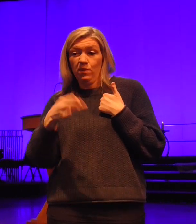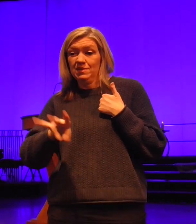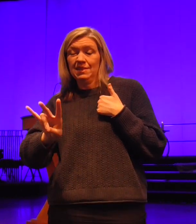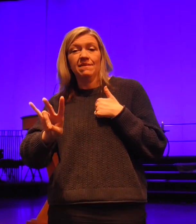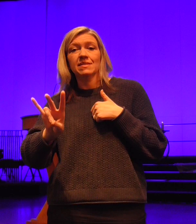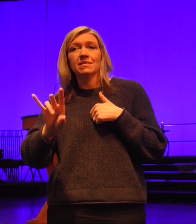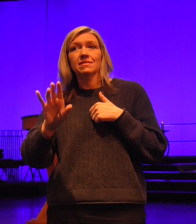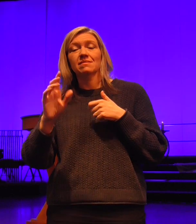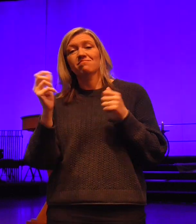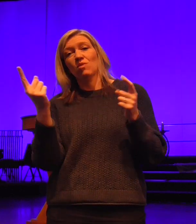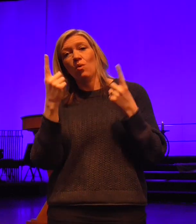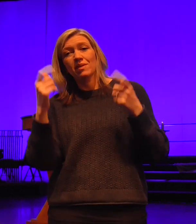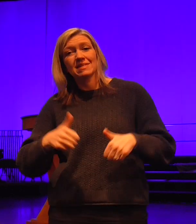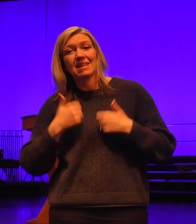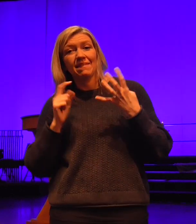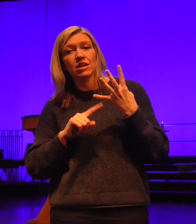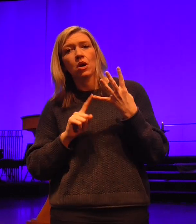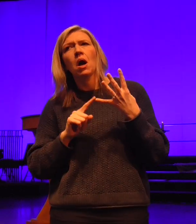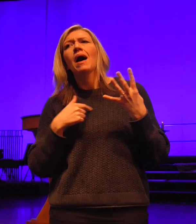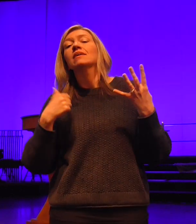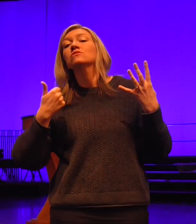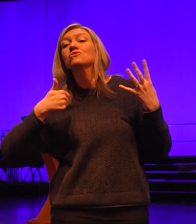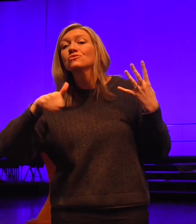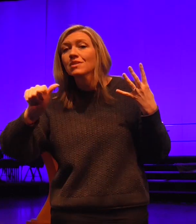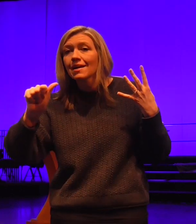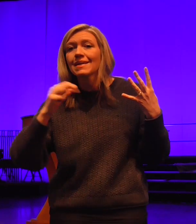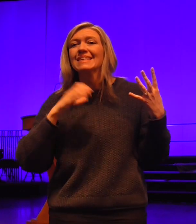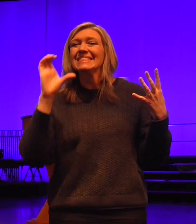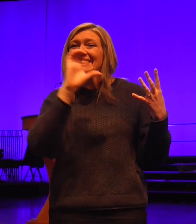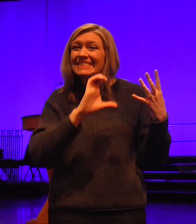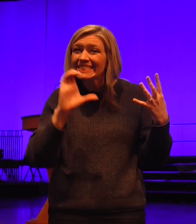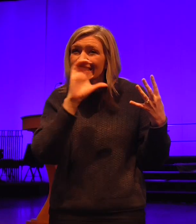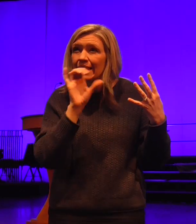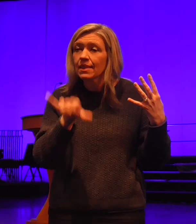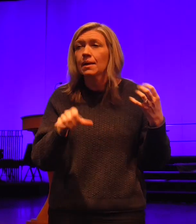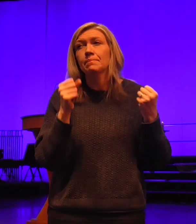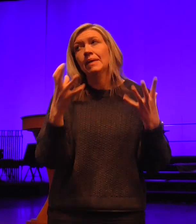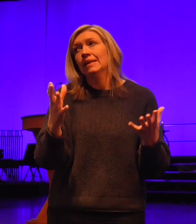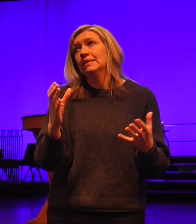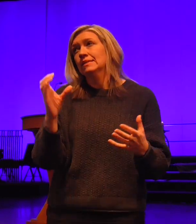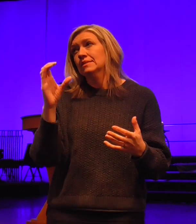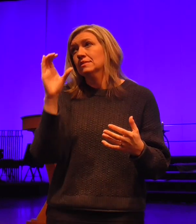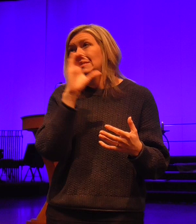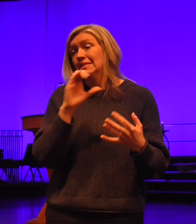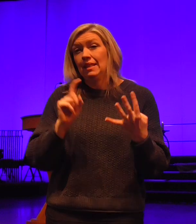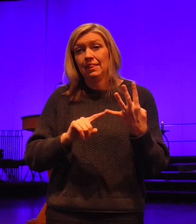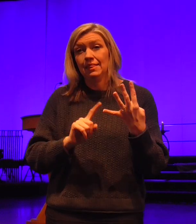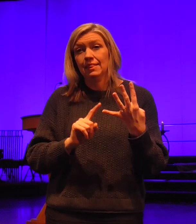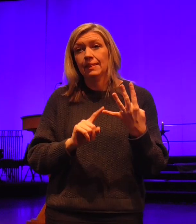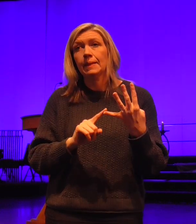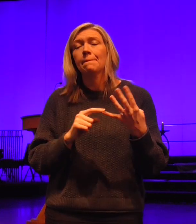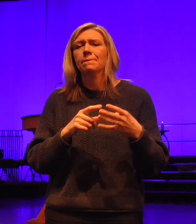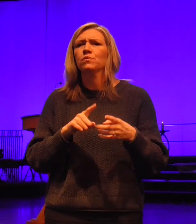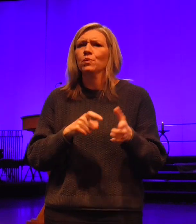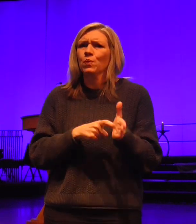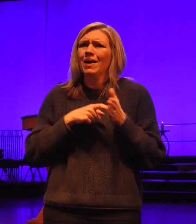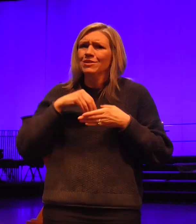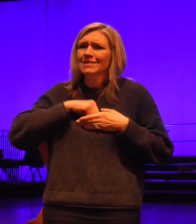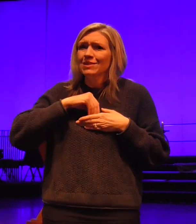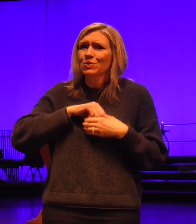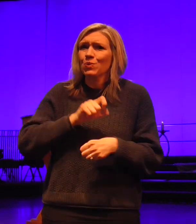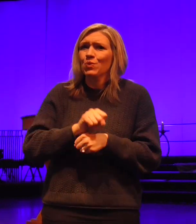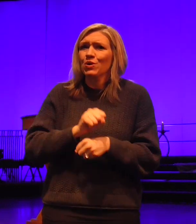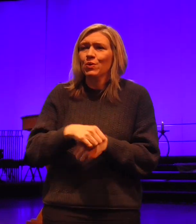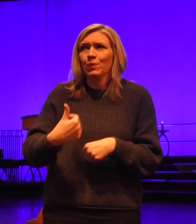I seek to do that as I believe many spiritual seekers do. And it takes inner work, but it is the kingdom